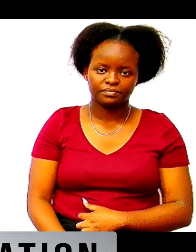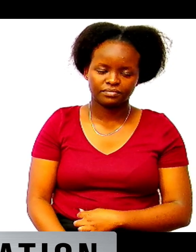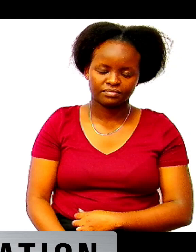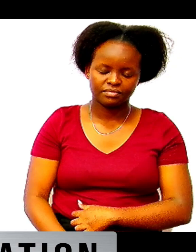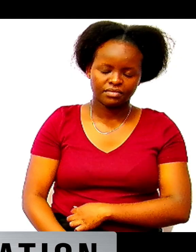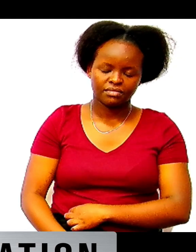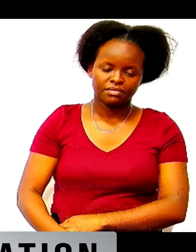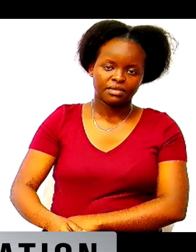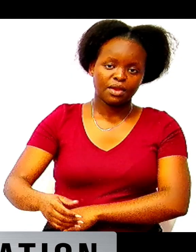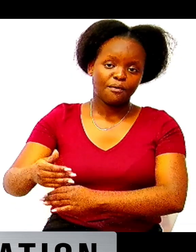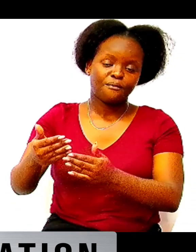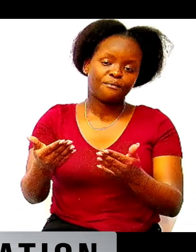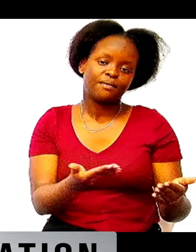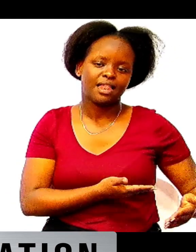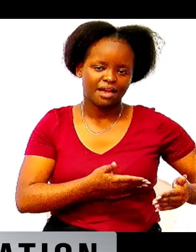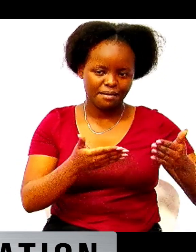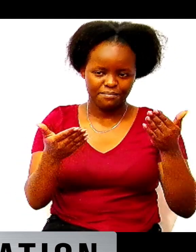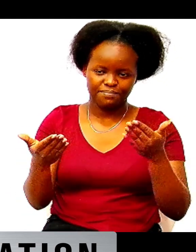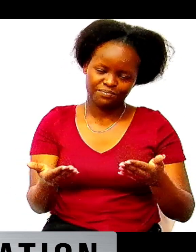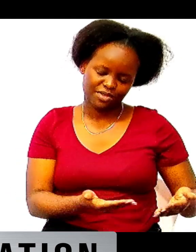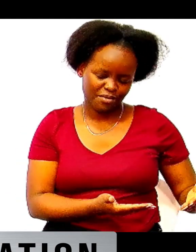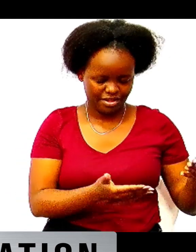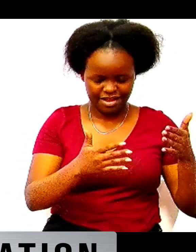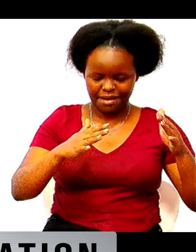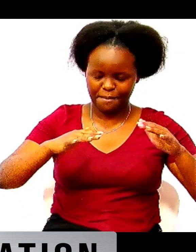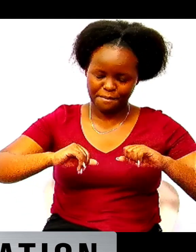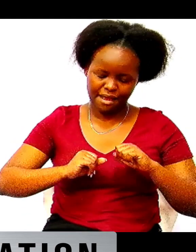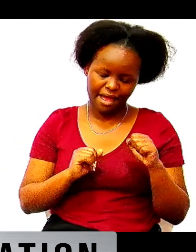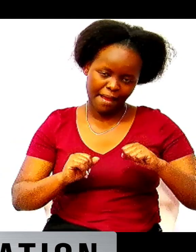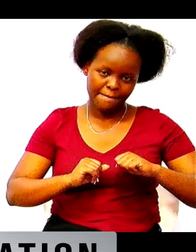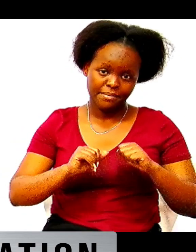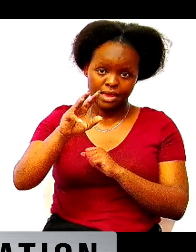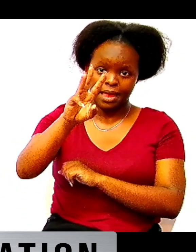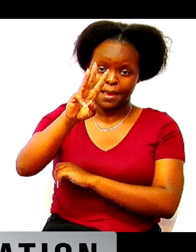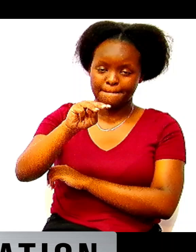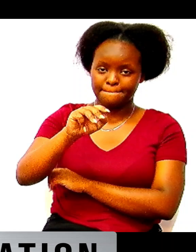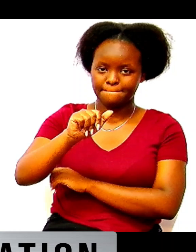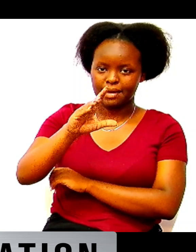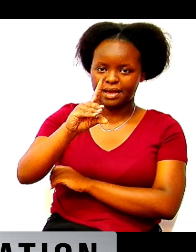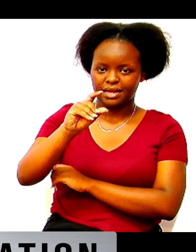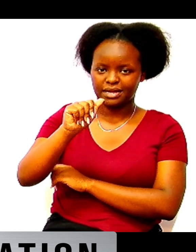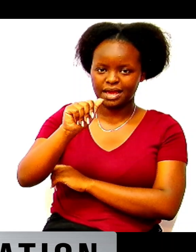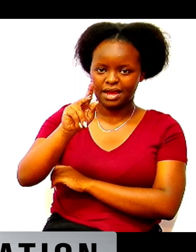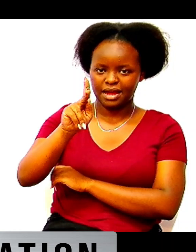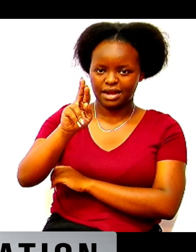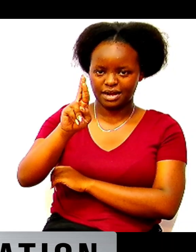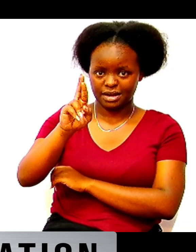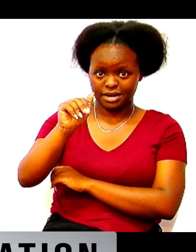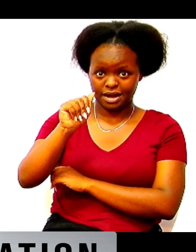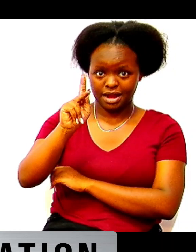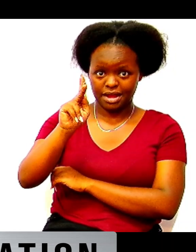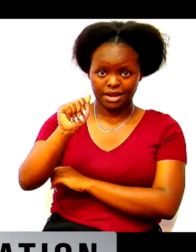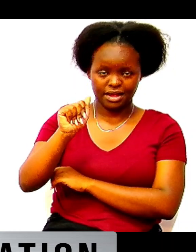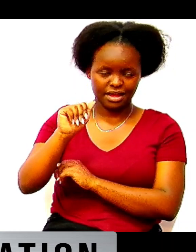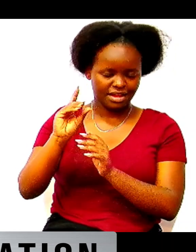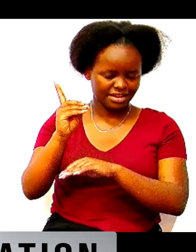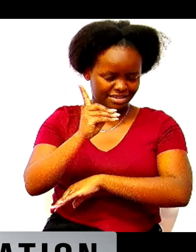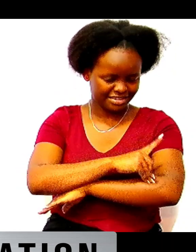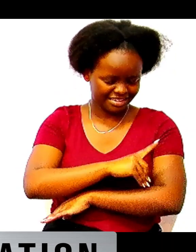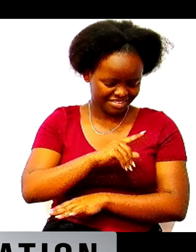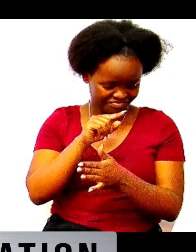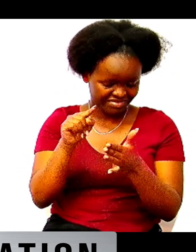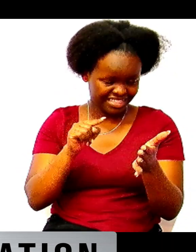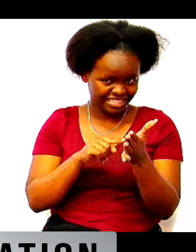Karibu sana. Happy Madaraka Day. Yes. This is